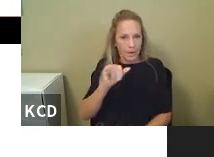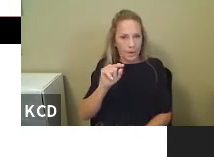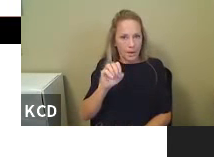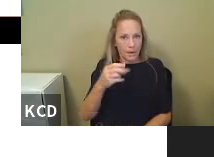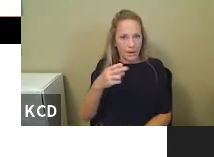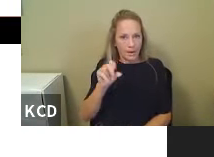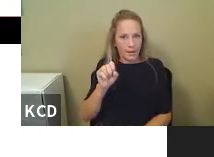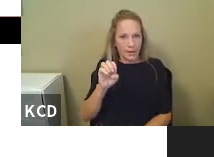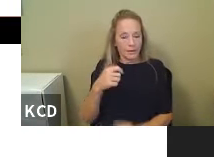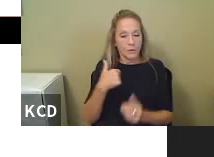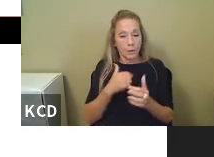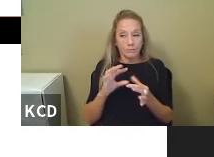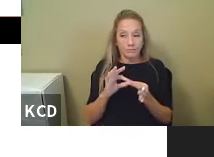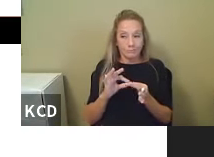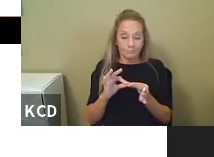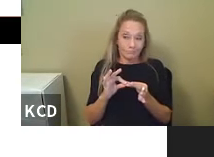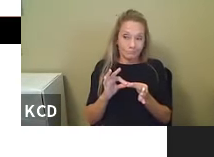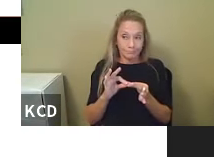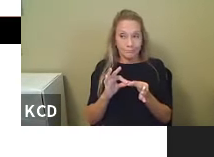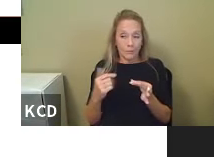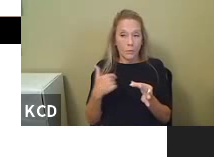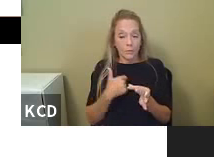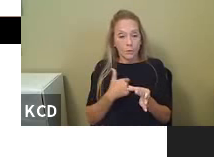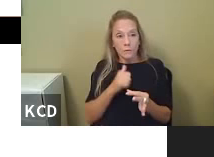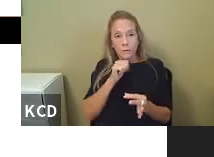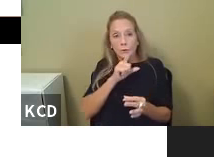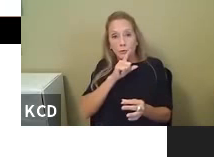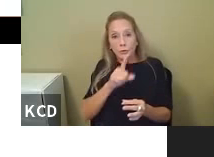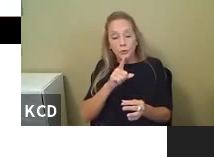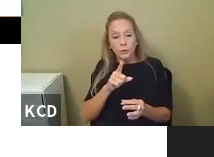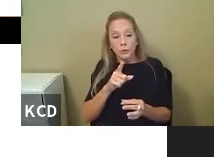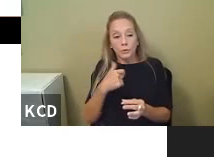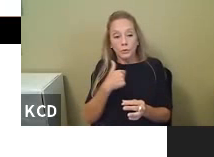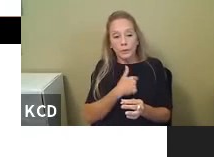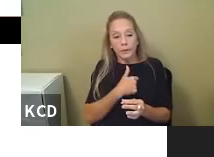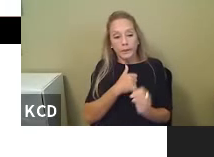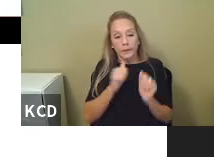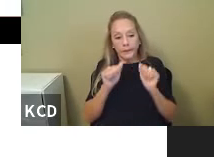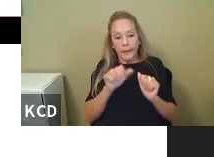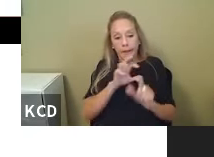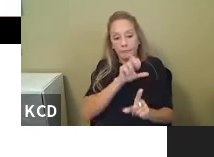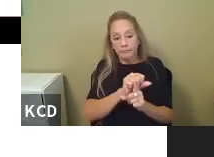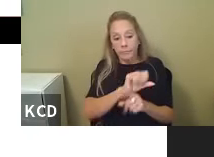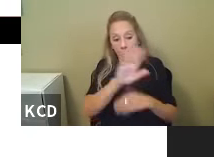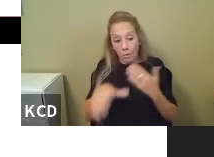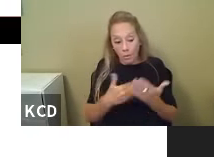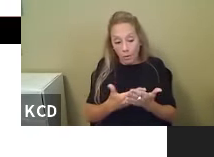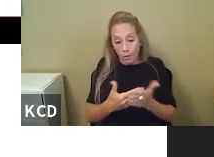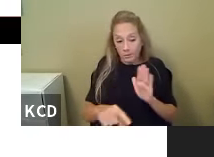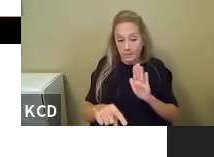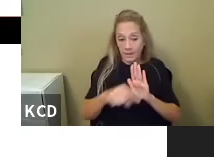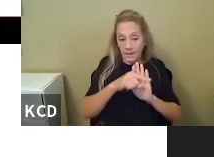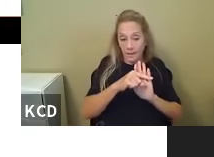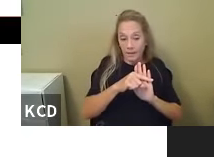not sure we're capturing all of the negative results, but from a trending perspective and from an